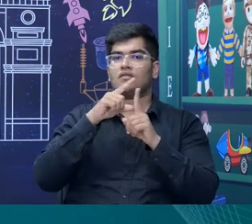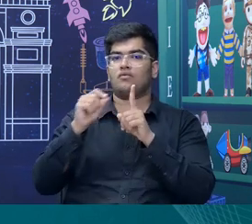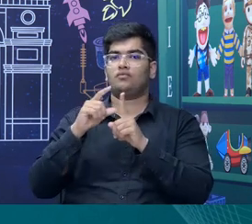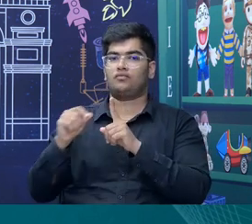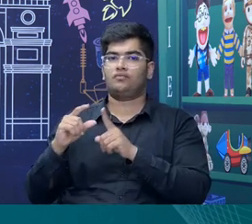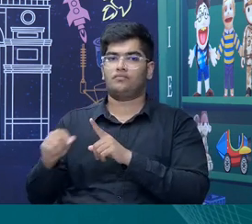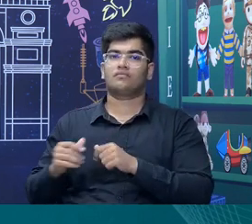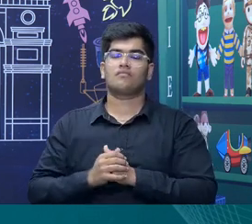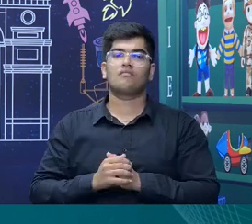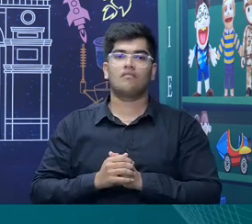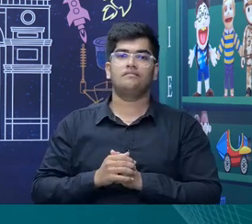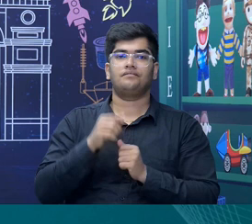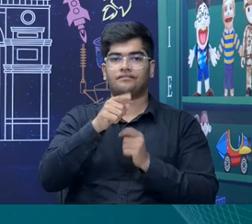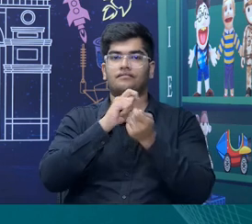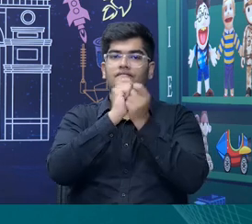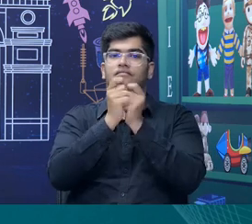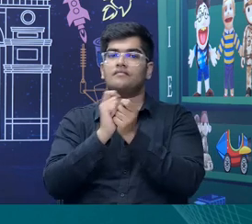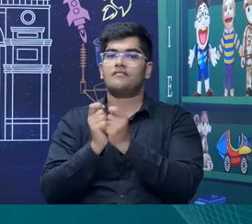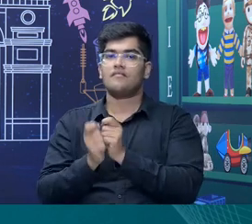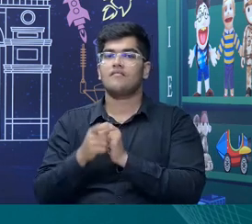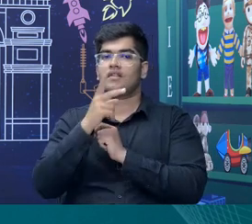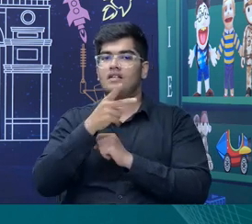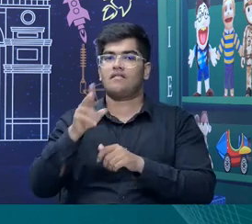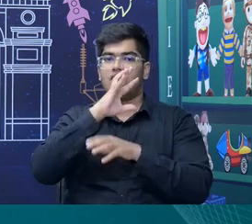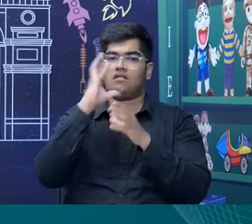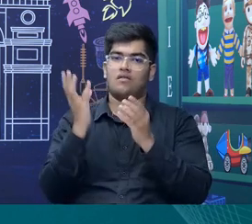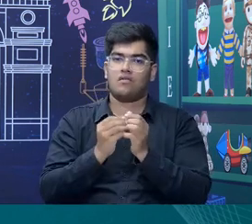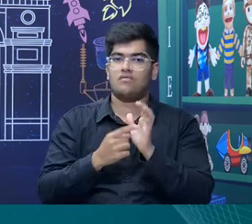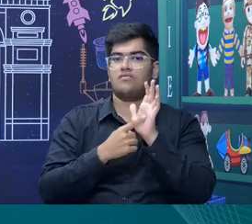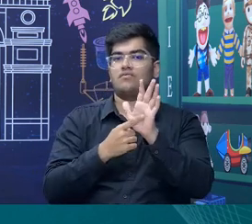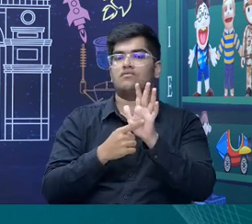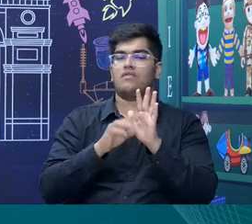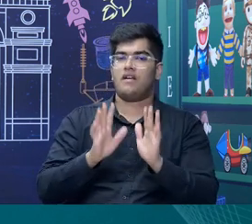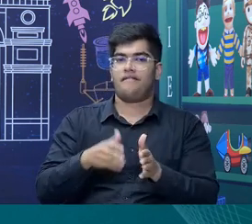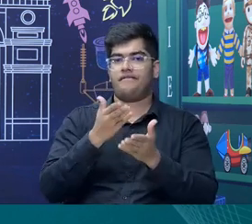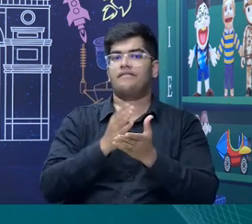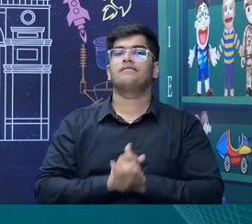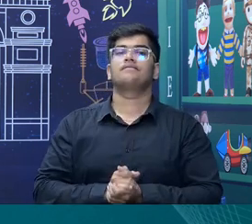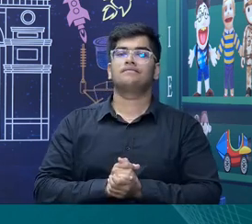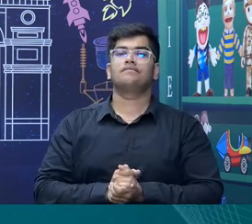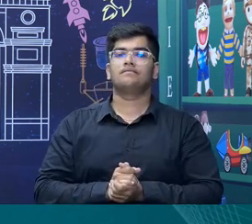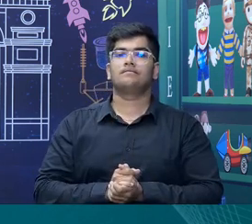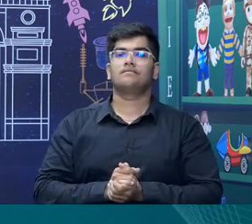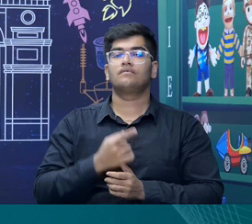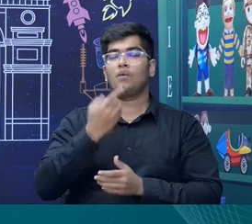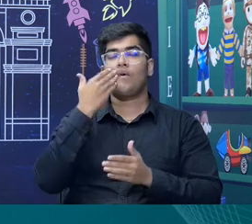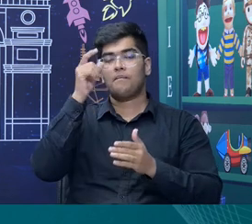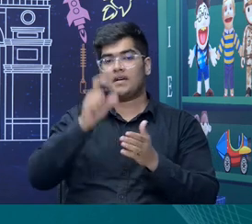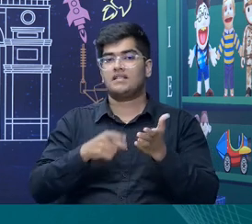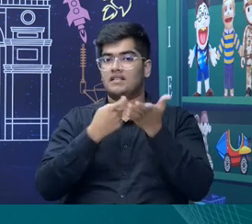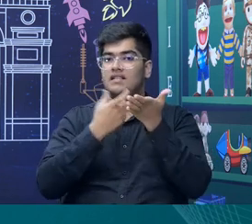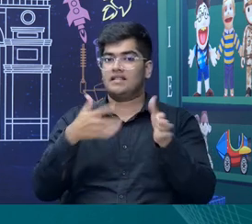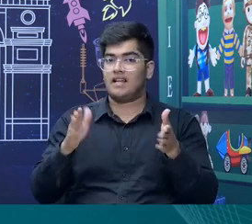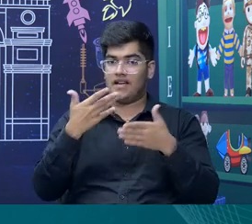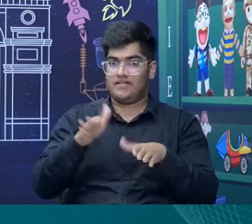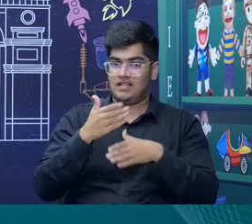this adjustments to be made at the time of retirement now we will emphasize on retirement of firm